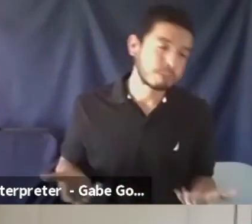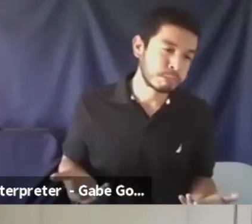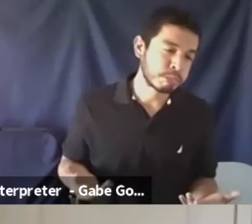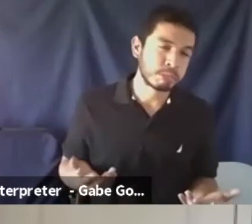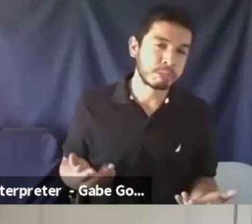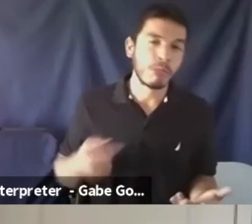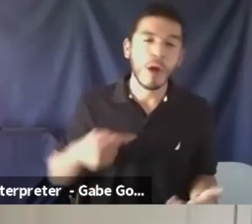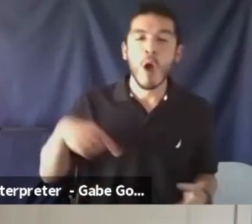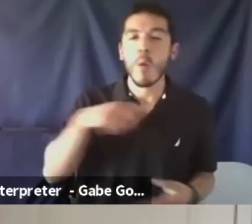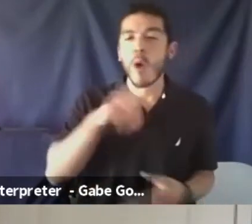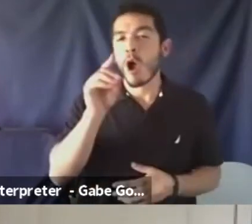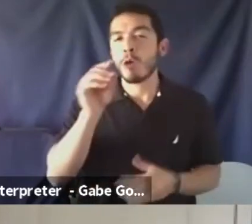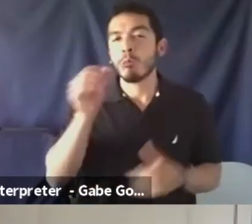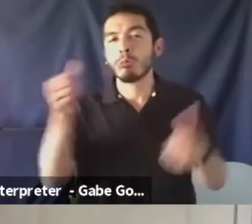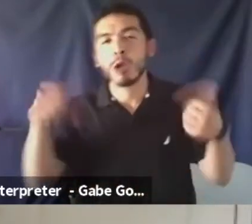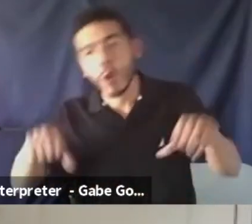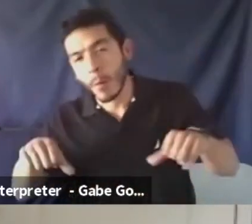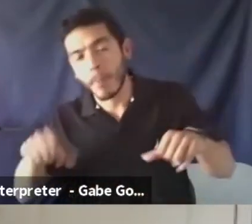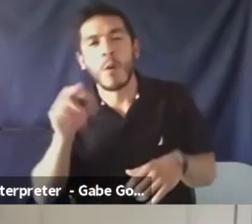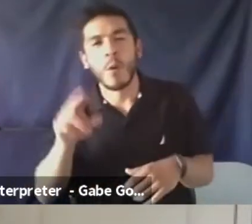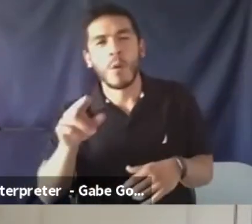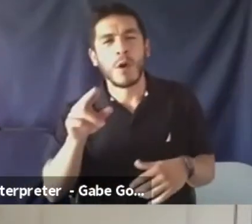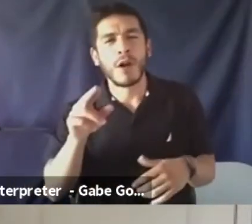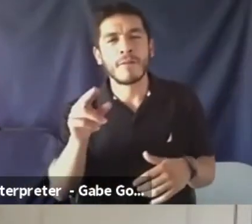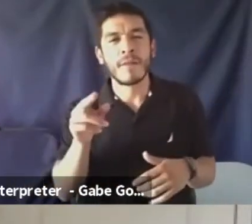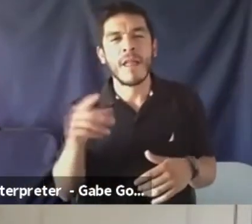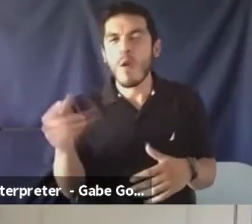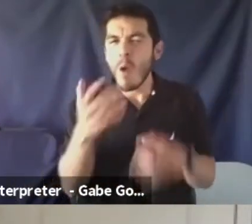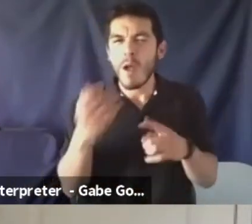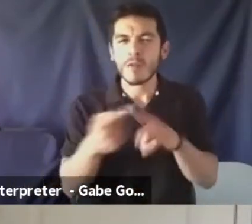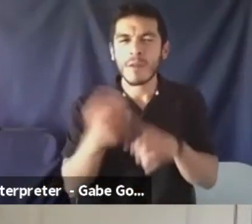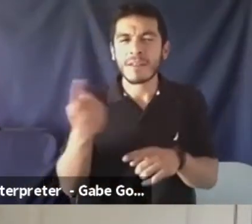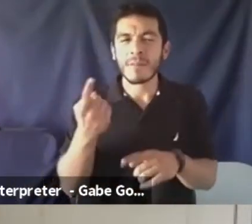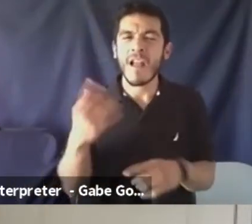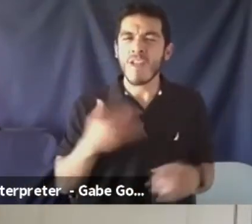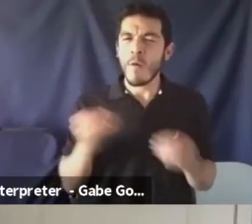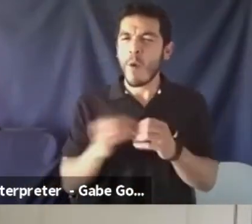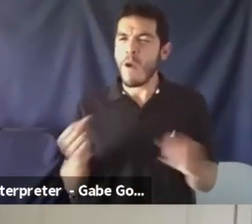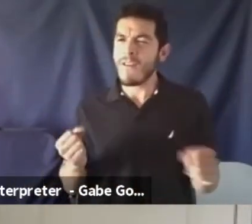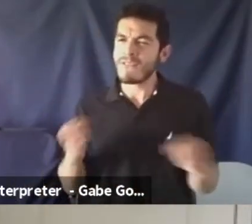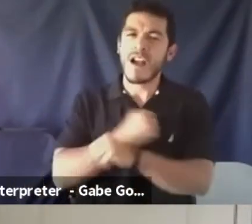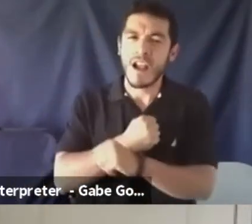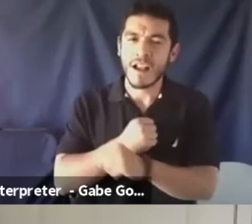we're doomed, or we wanted it to be something, because this is a fight. The song's called Fight for